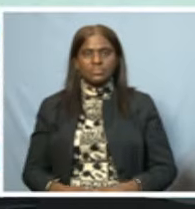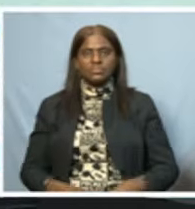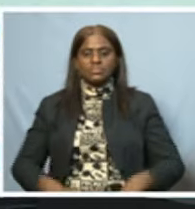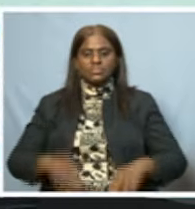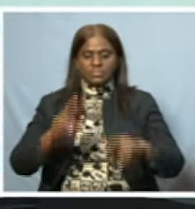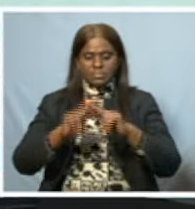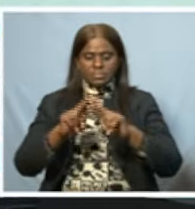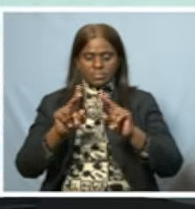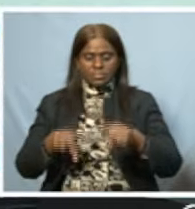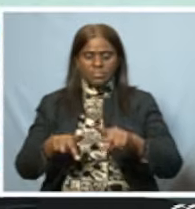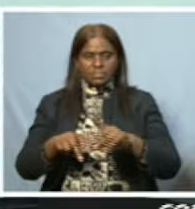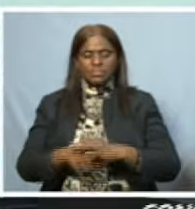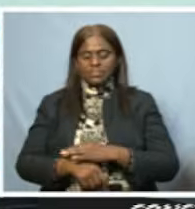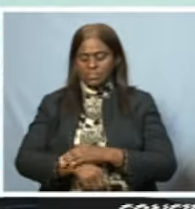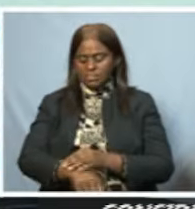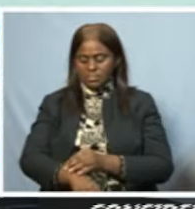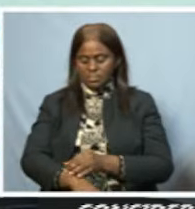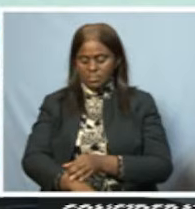Chair,